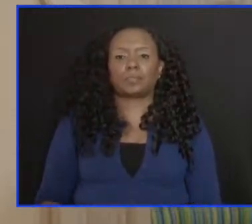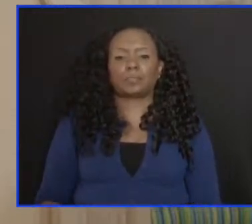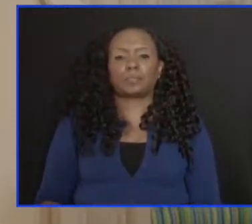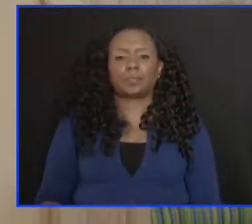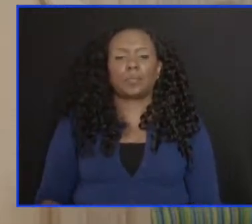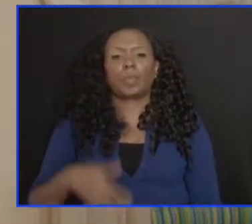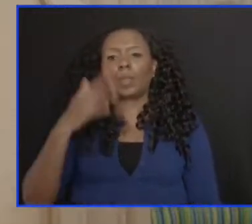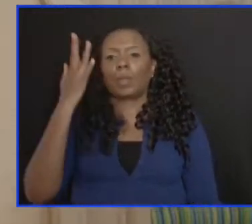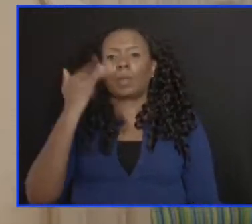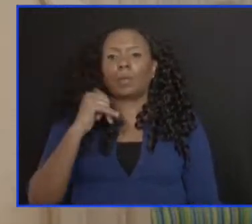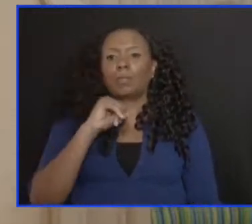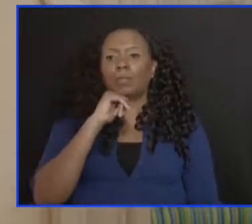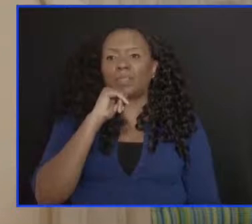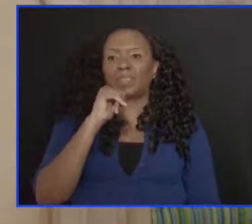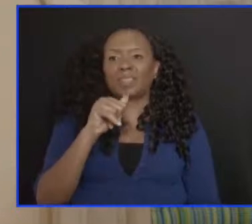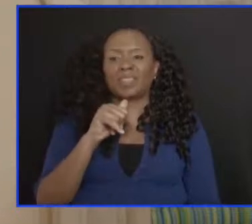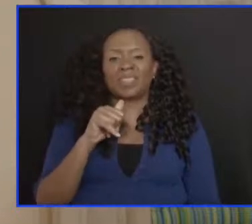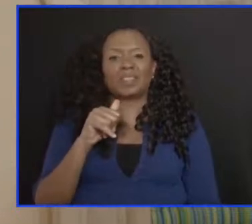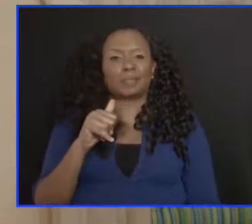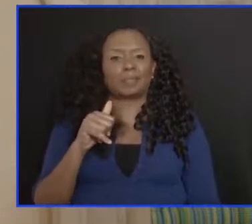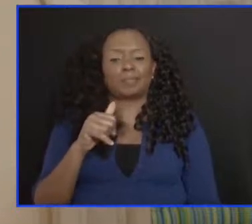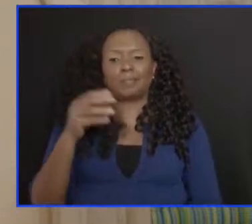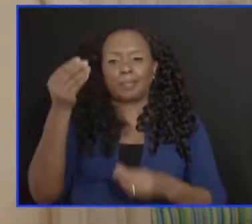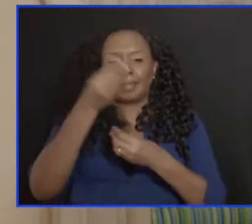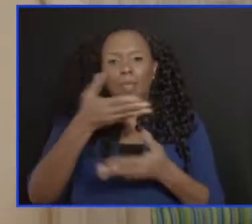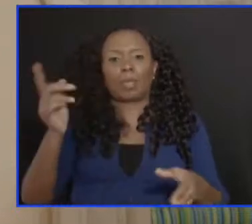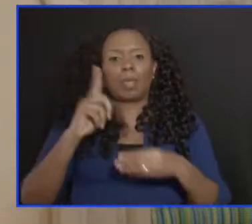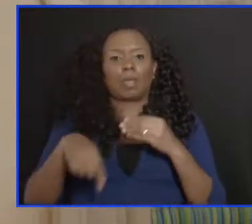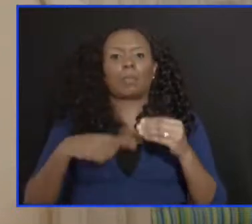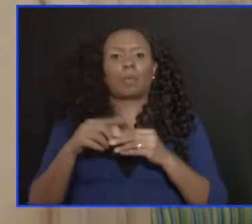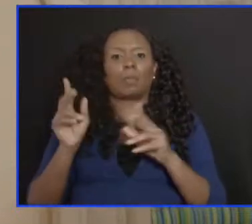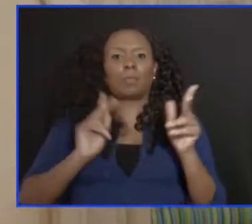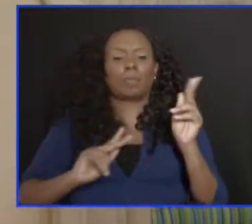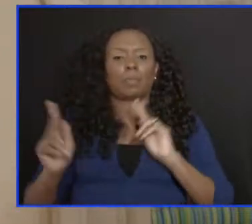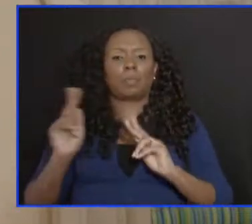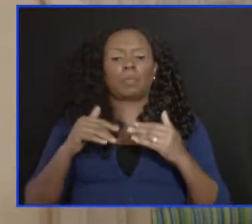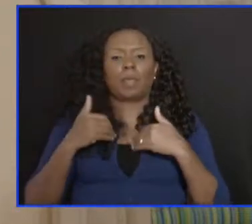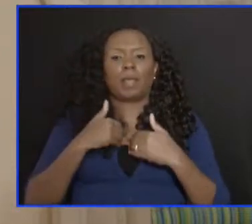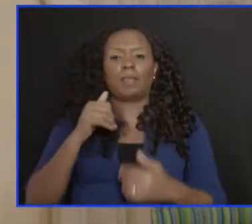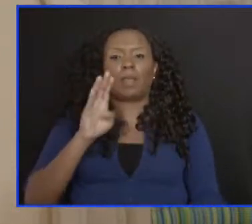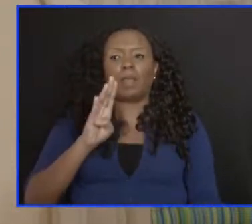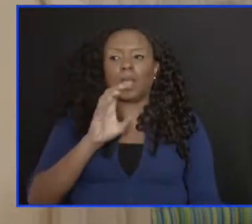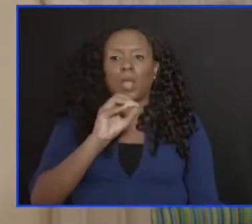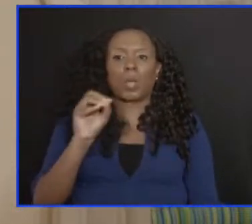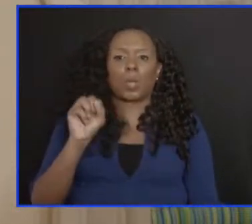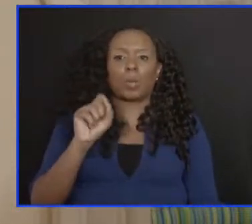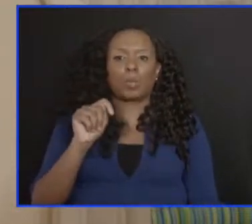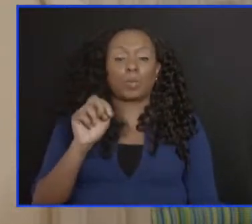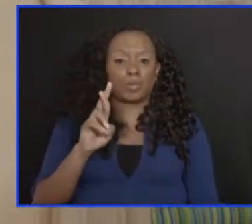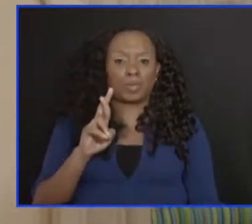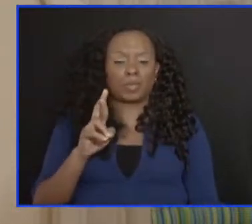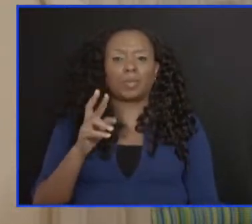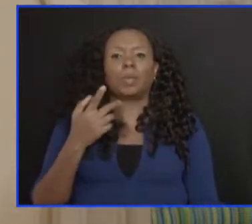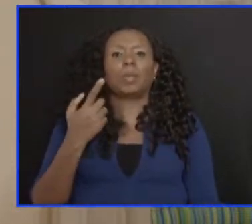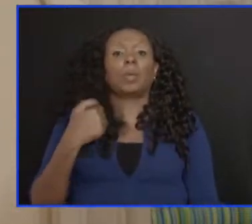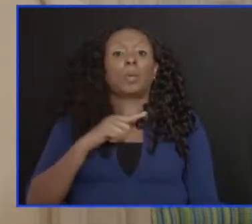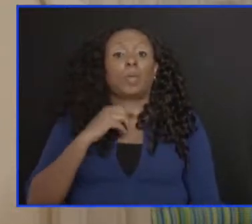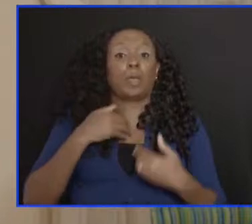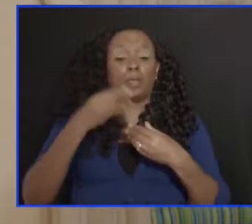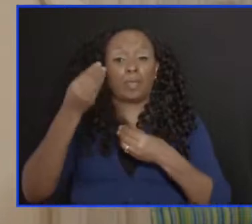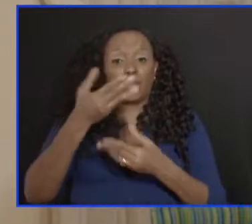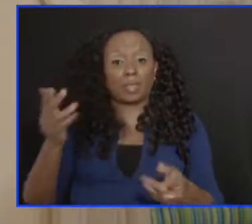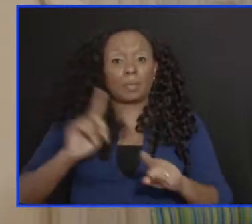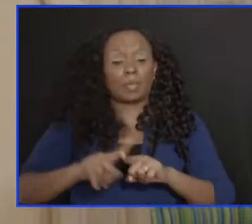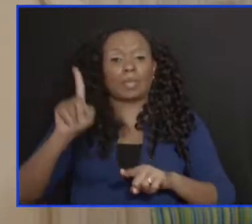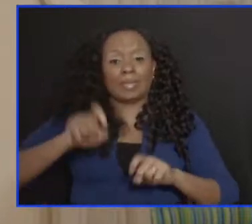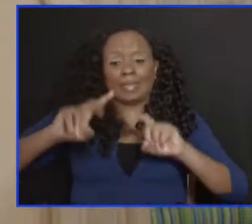on persons who've been boosted? I am sure that data exists. It needs to be analyzed. However, going back